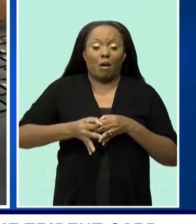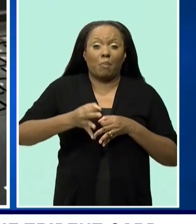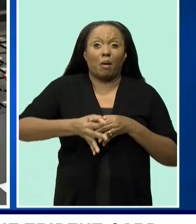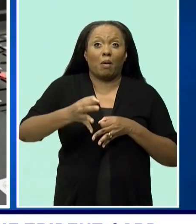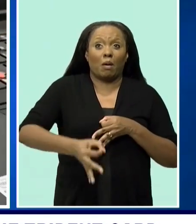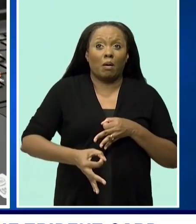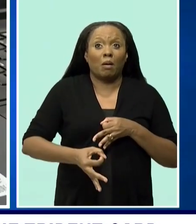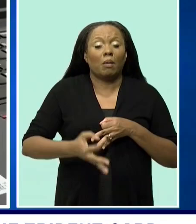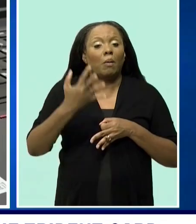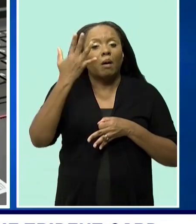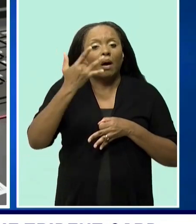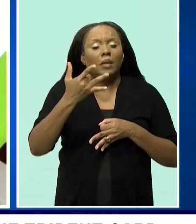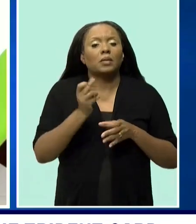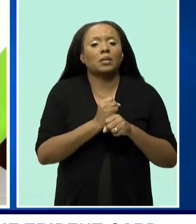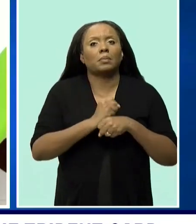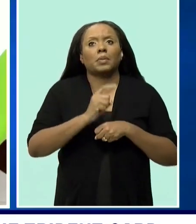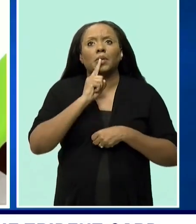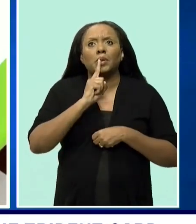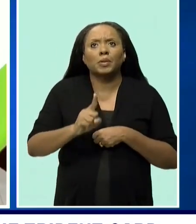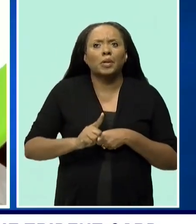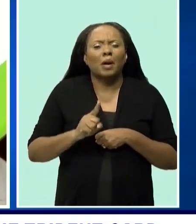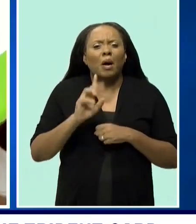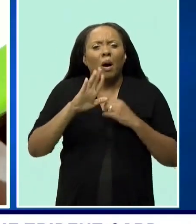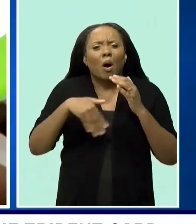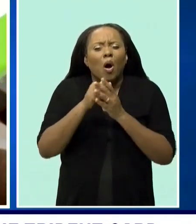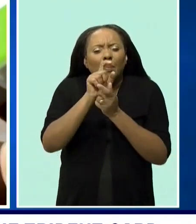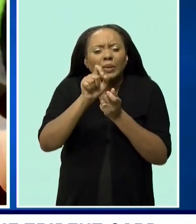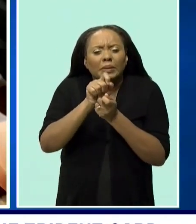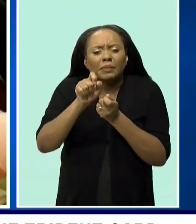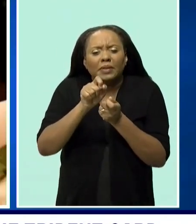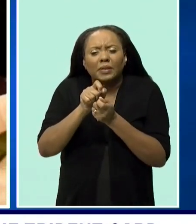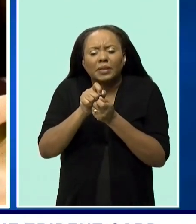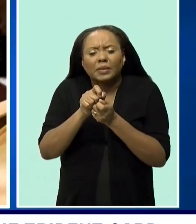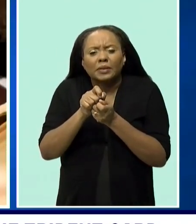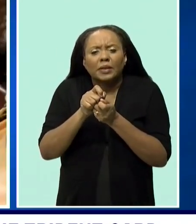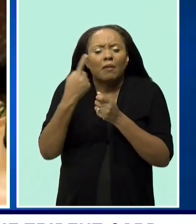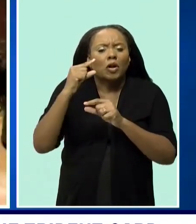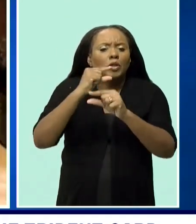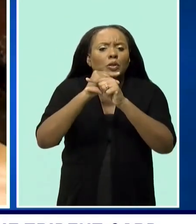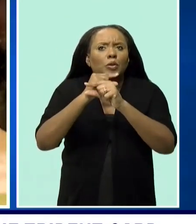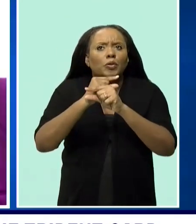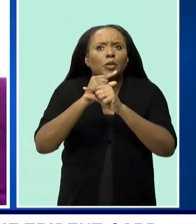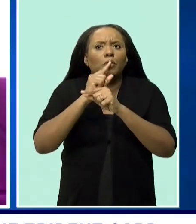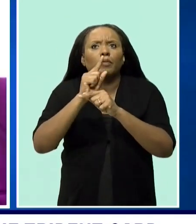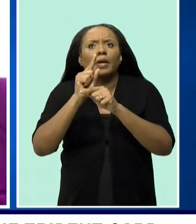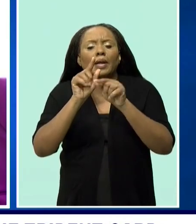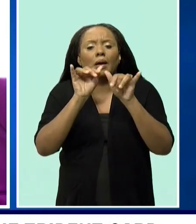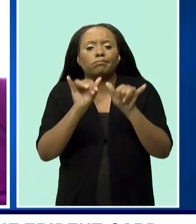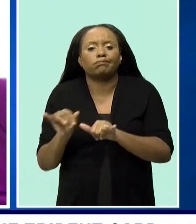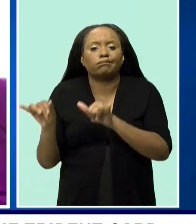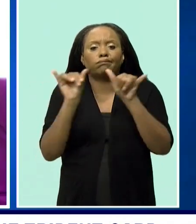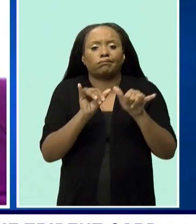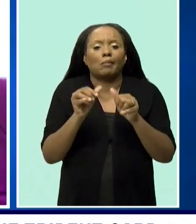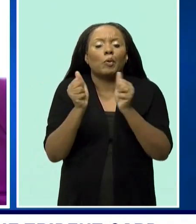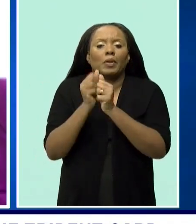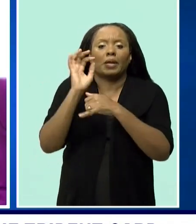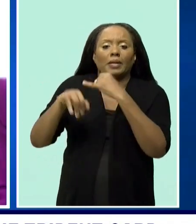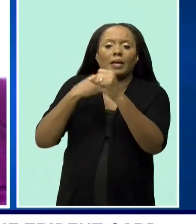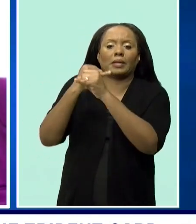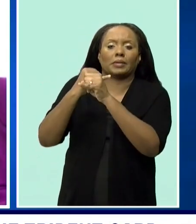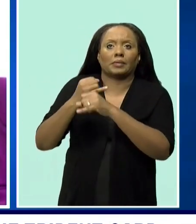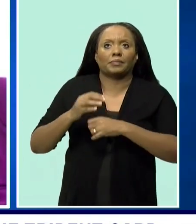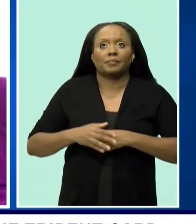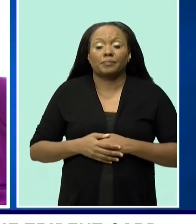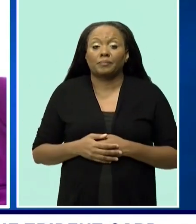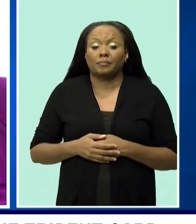to ensuring that security features and other unique aspects of the card are compliant with international standards. There are several subsystems to the